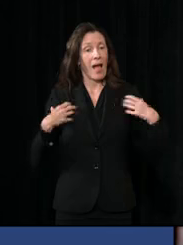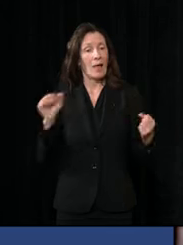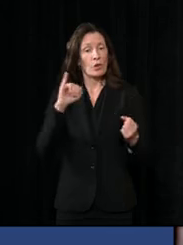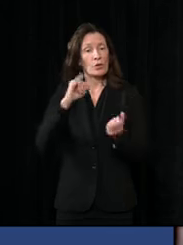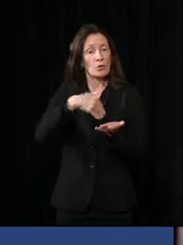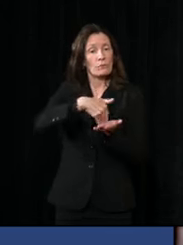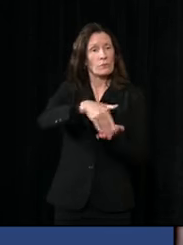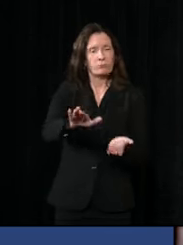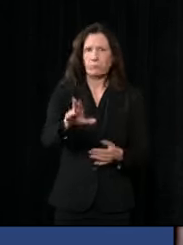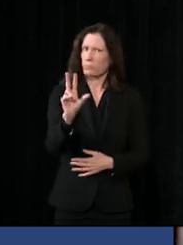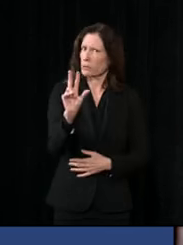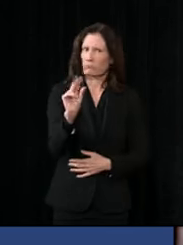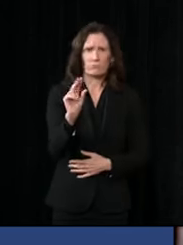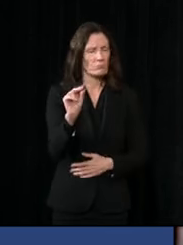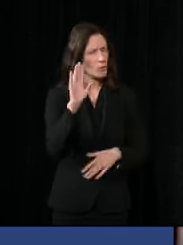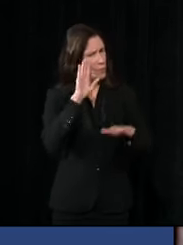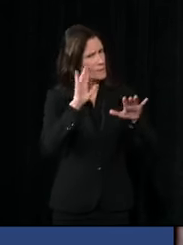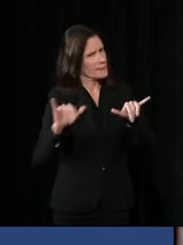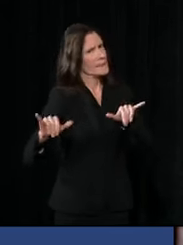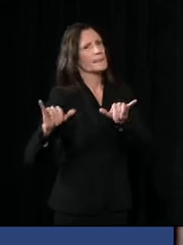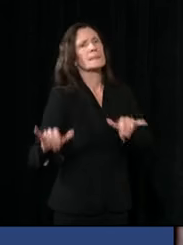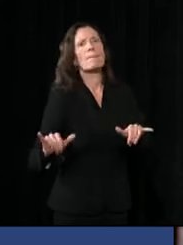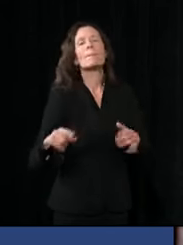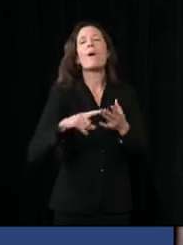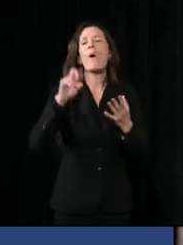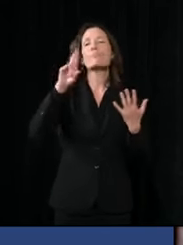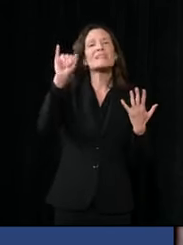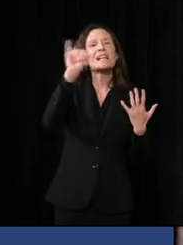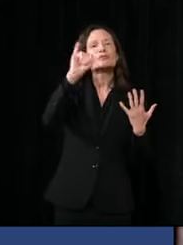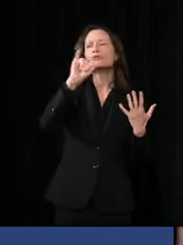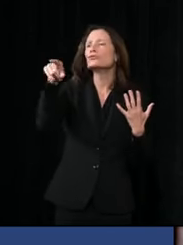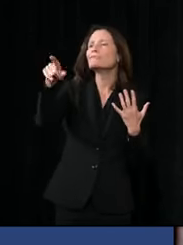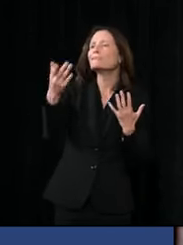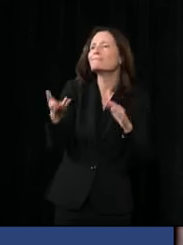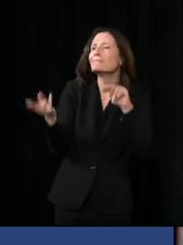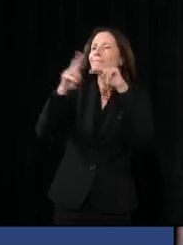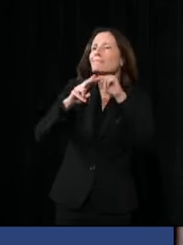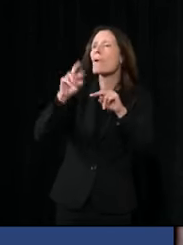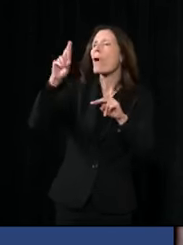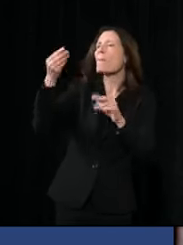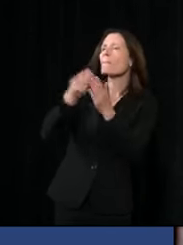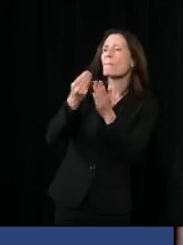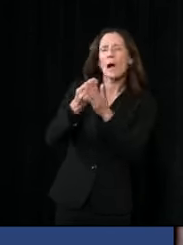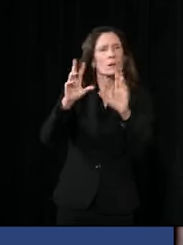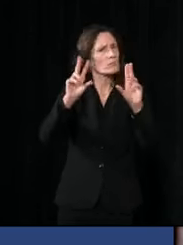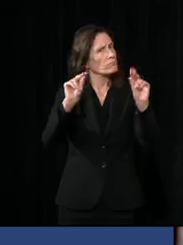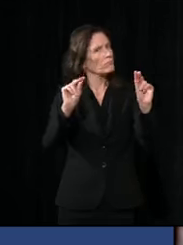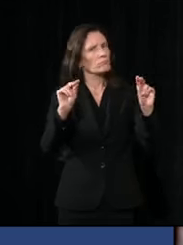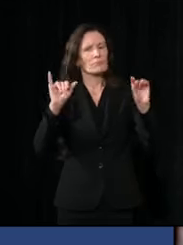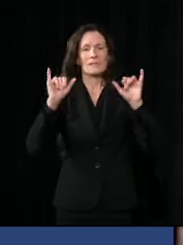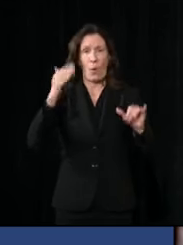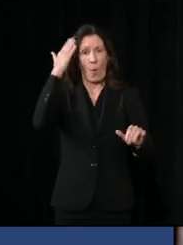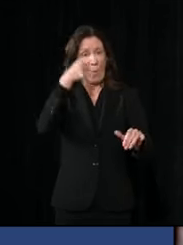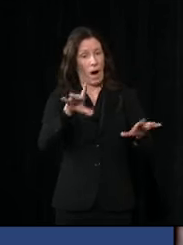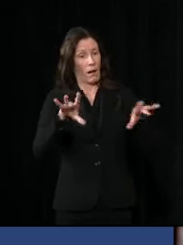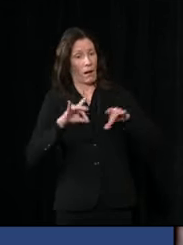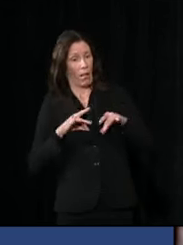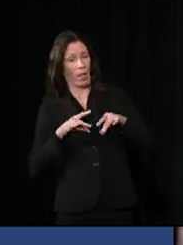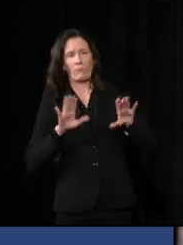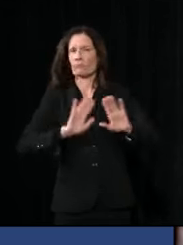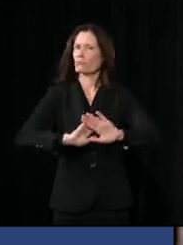on care. Some industries have been hit particularly hard, such as hospitality, childcare, and